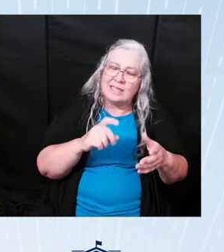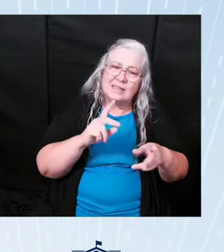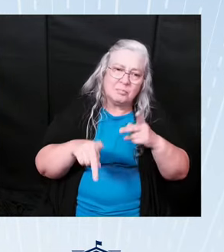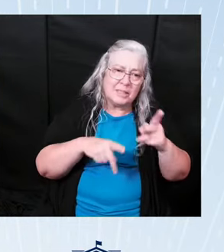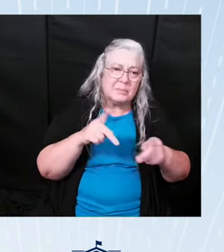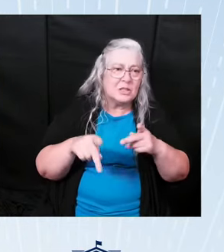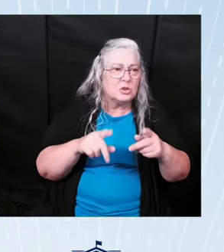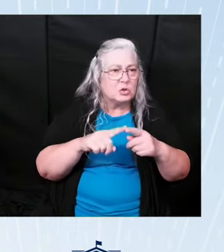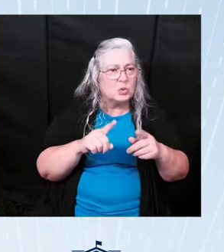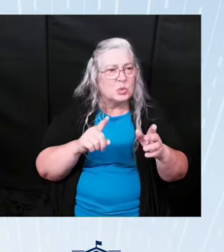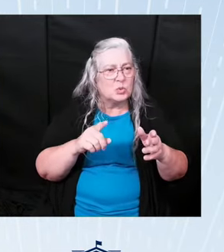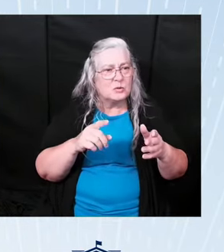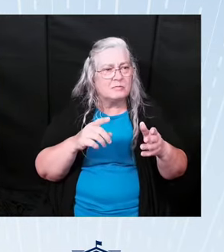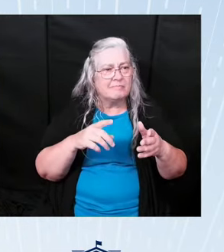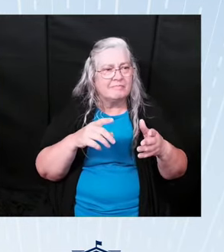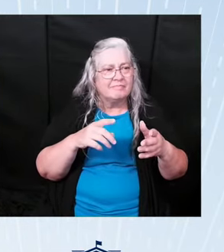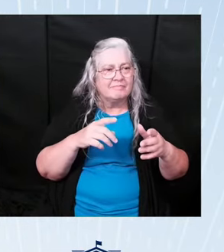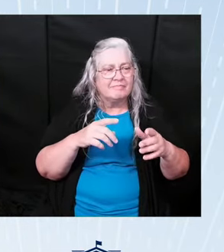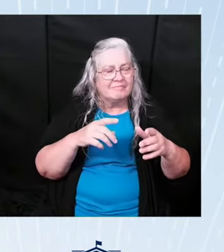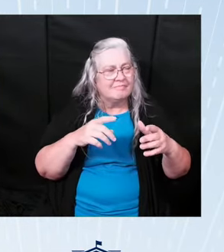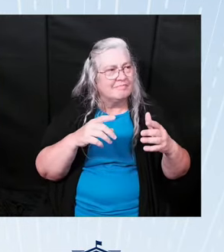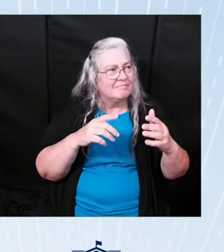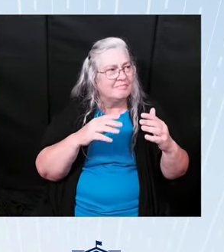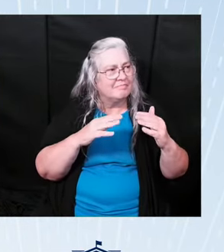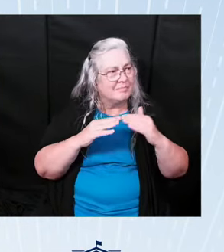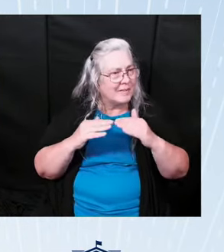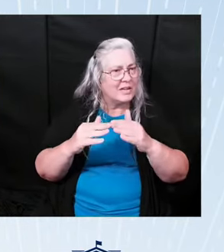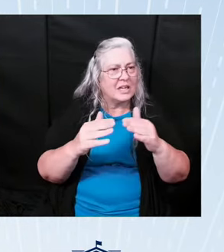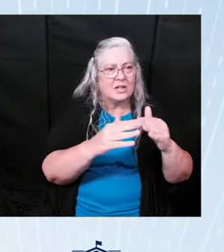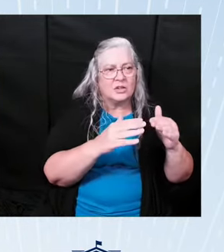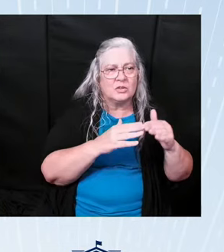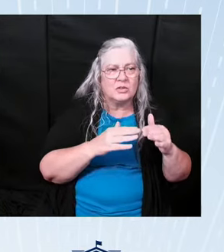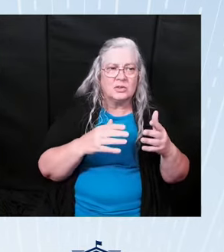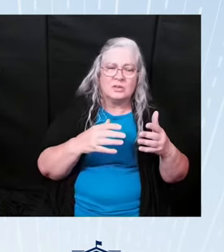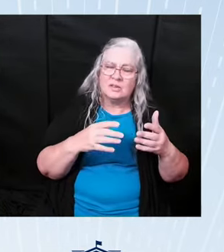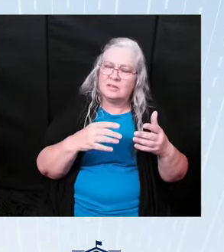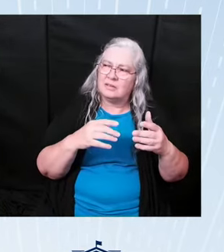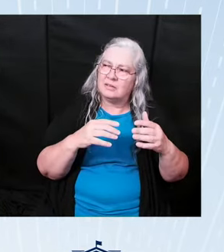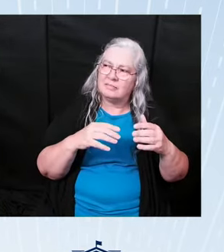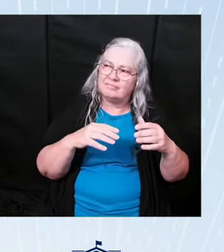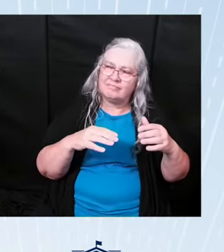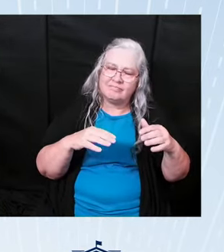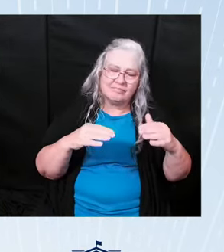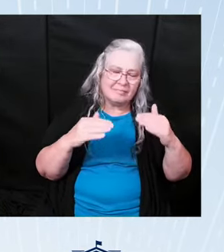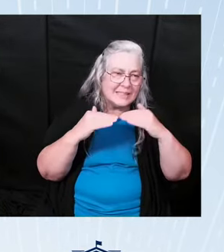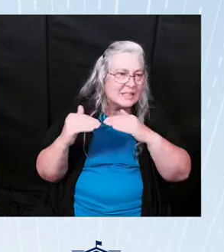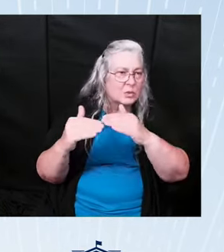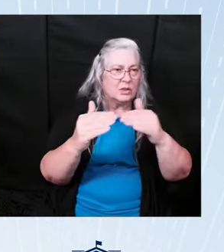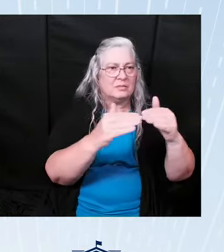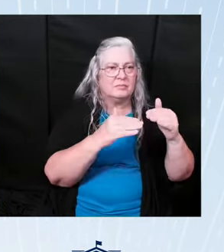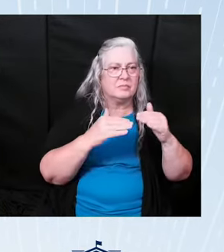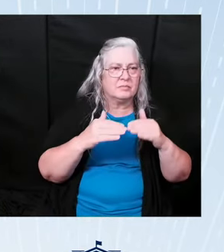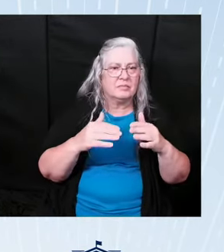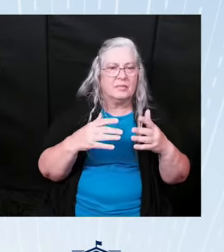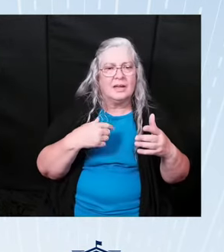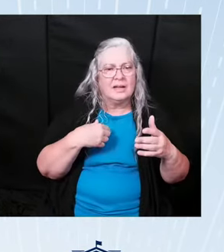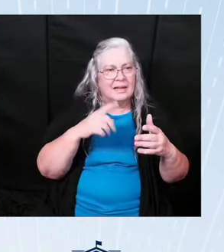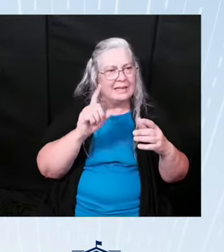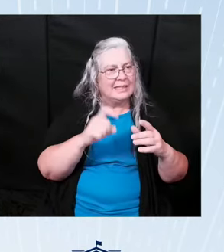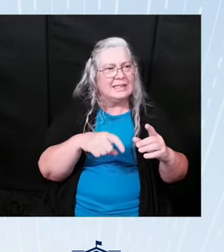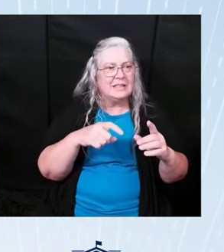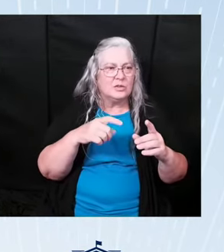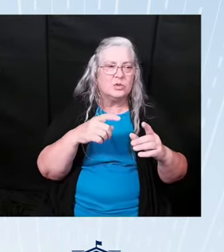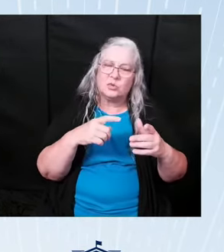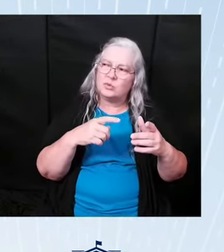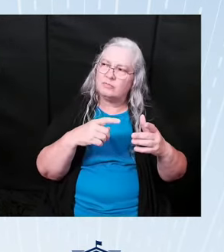across the country. So part of what we're talking about here is not just a celebration of all that we've done, but how